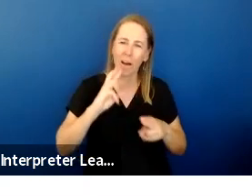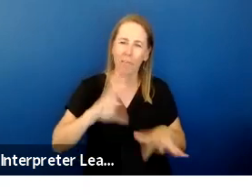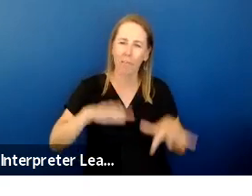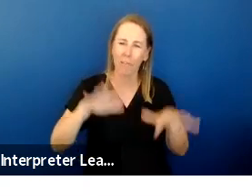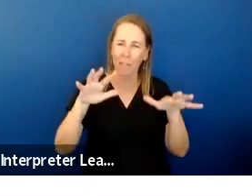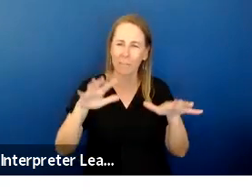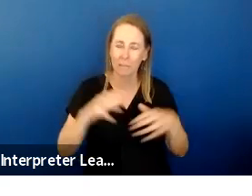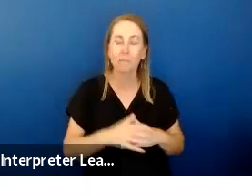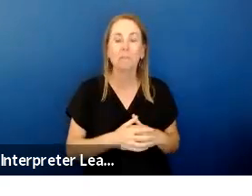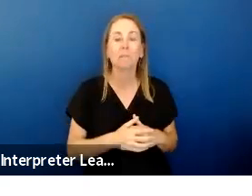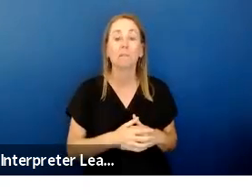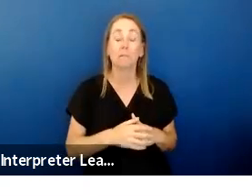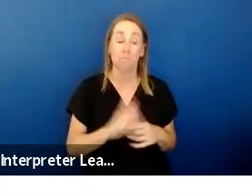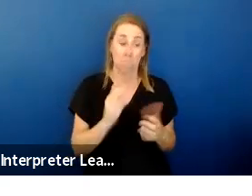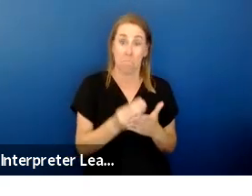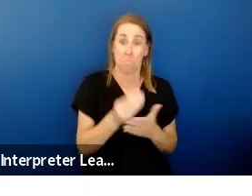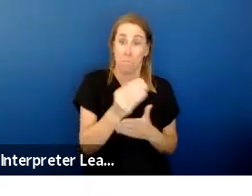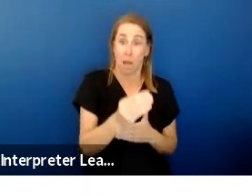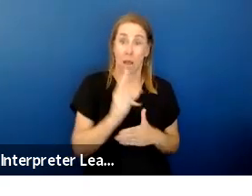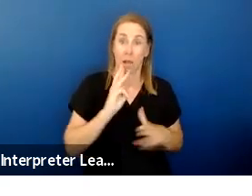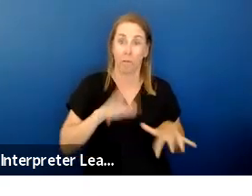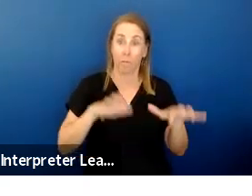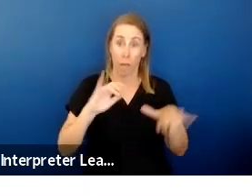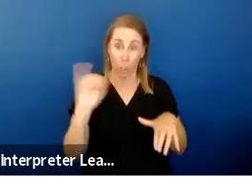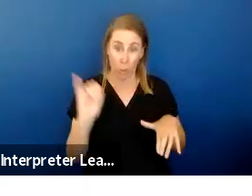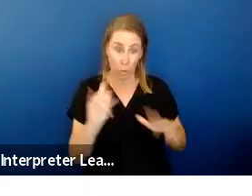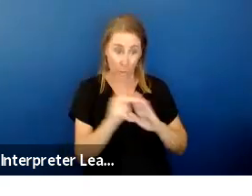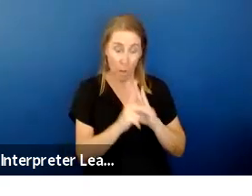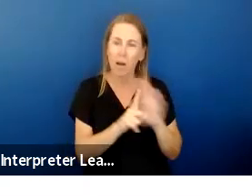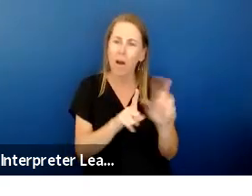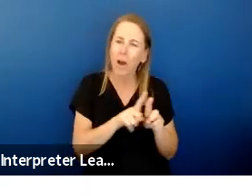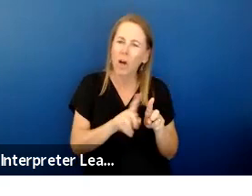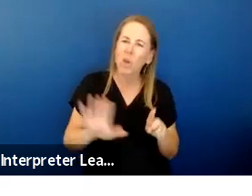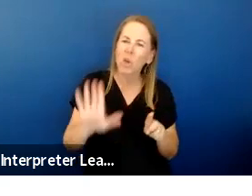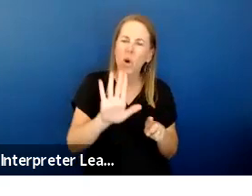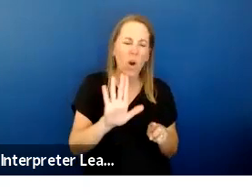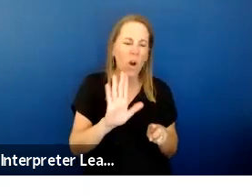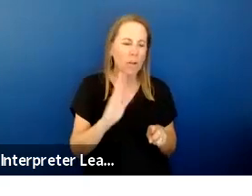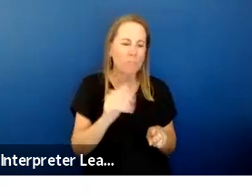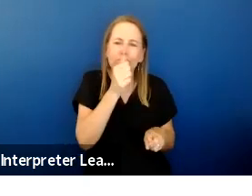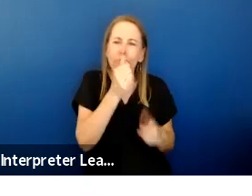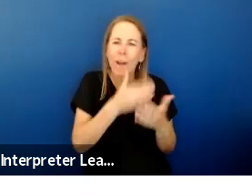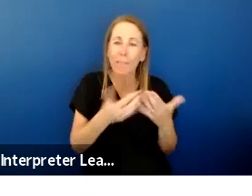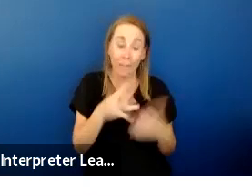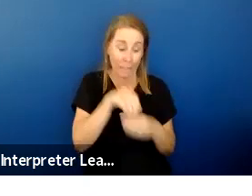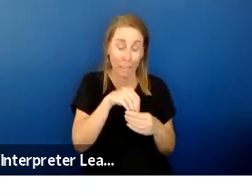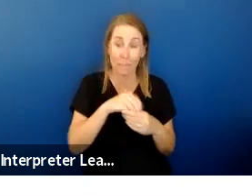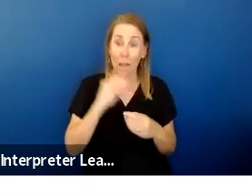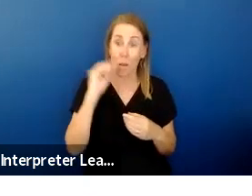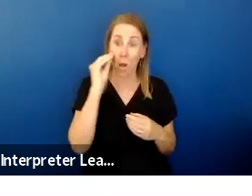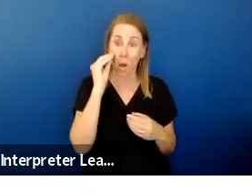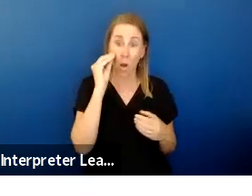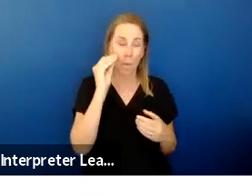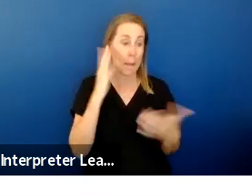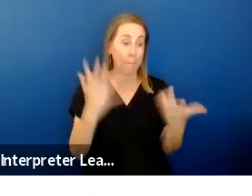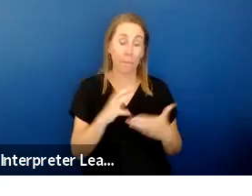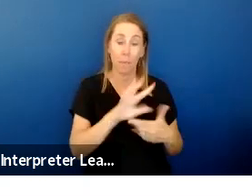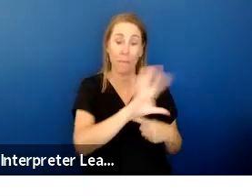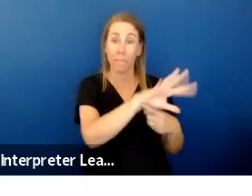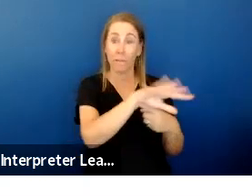Along with purchasing a flood insurance policy, take an inventory of your personal property within your home by documenting items in videos